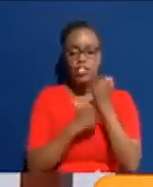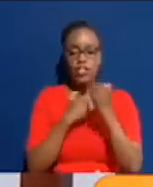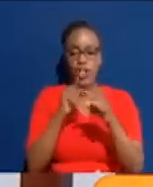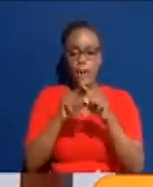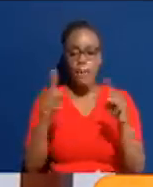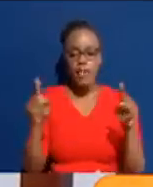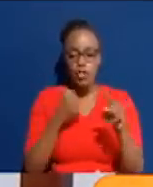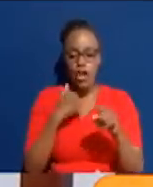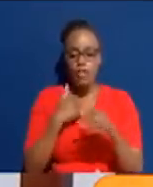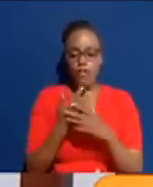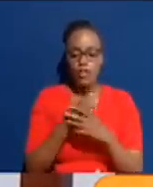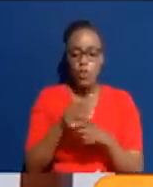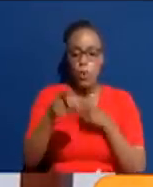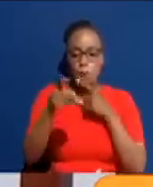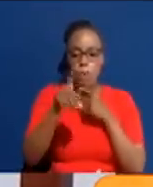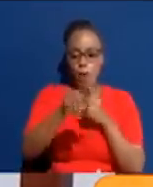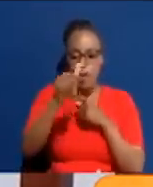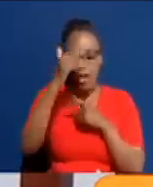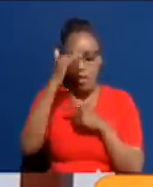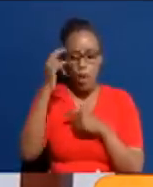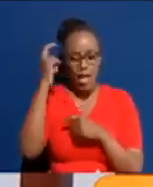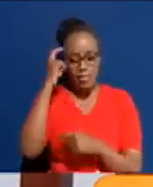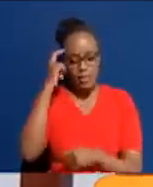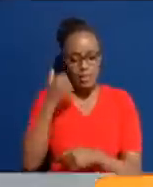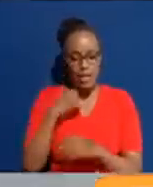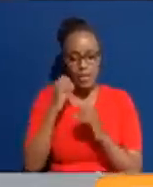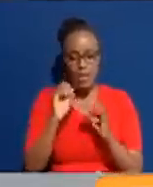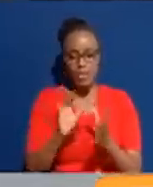don't throw ones at each other because they make no sense at all. Absolutely. Yeah. Waziri, you were